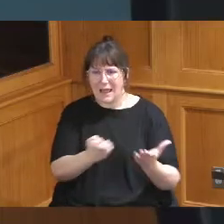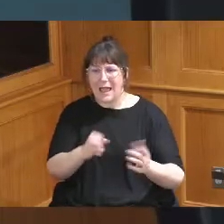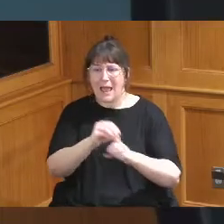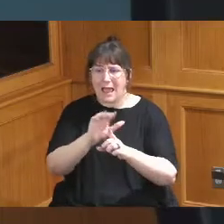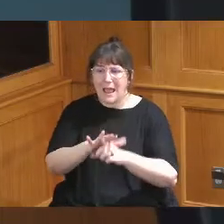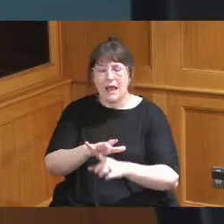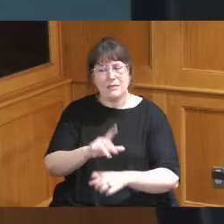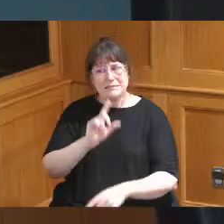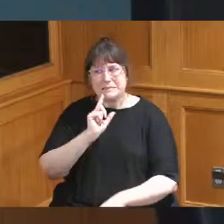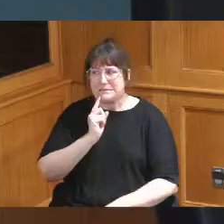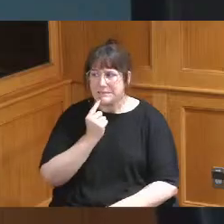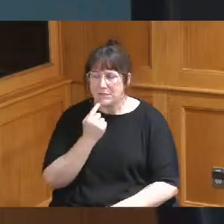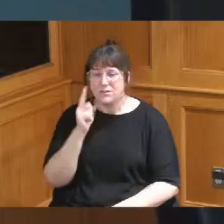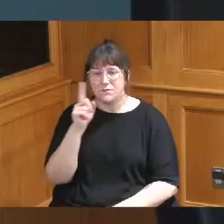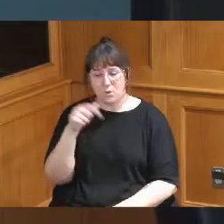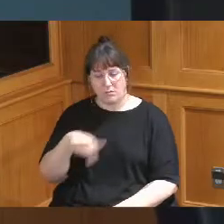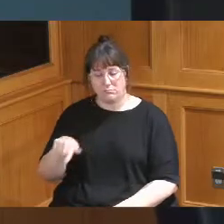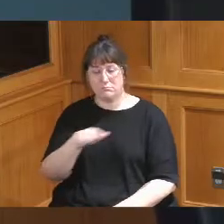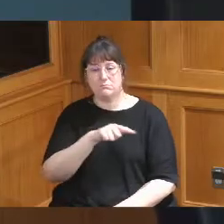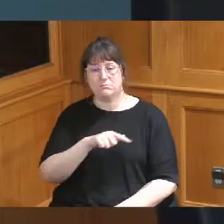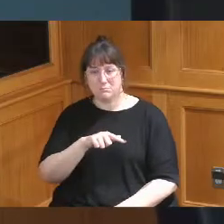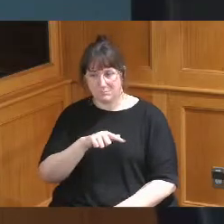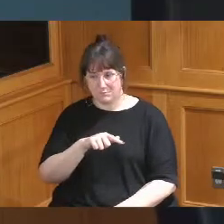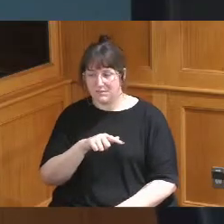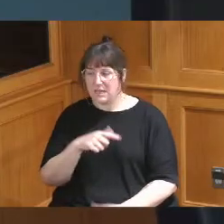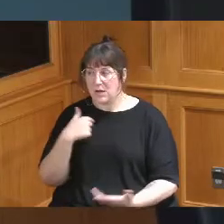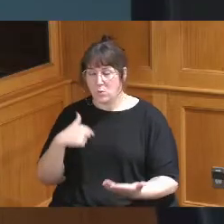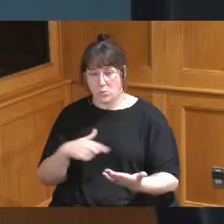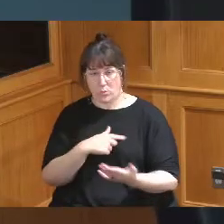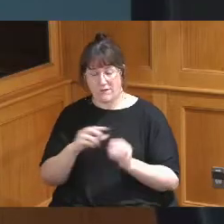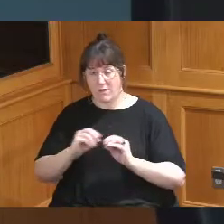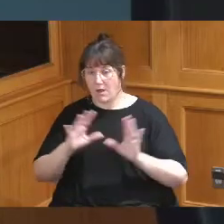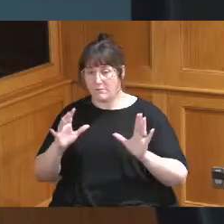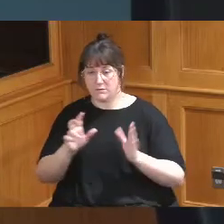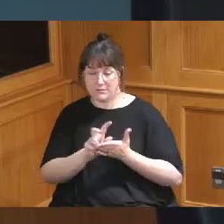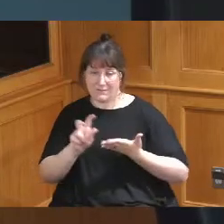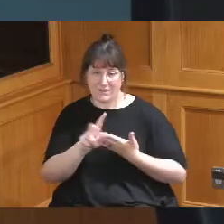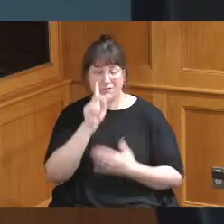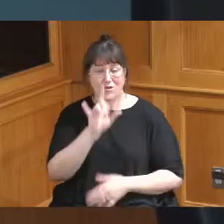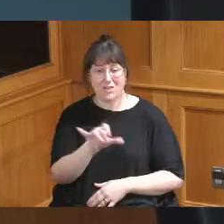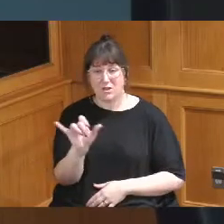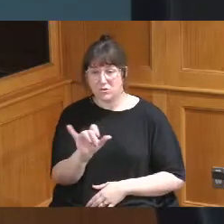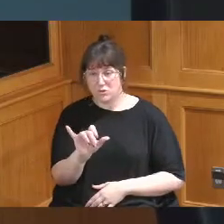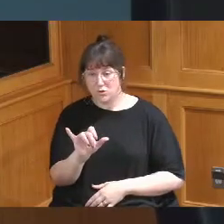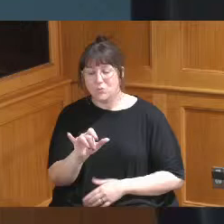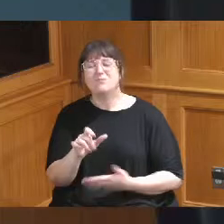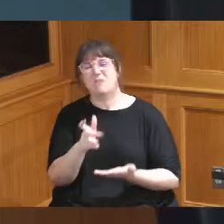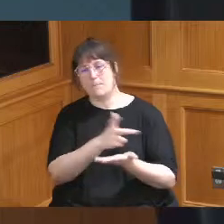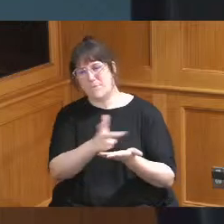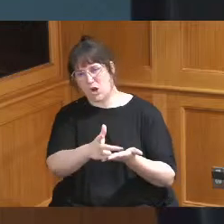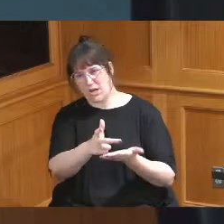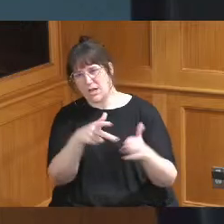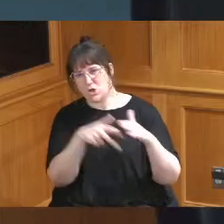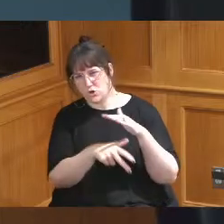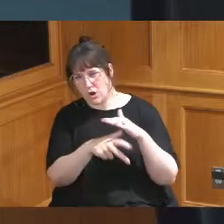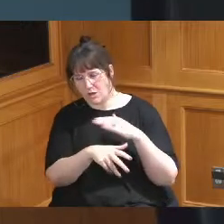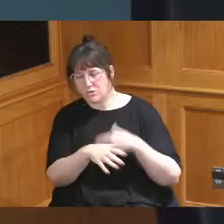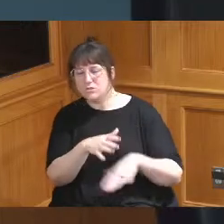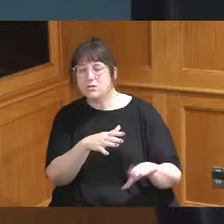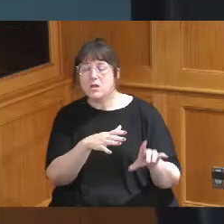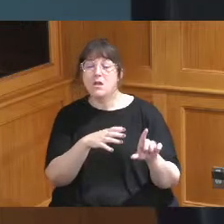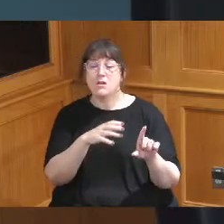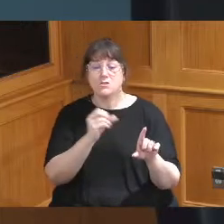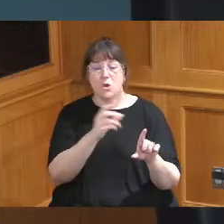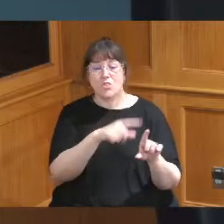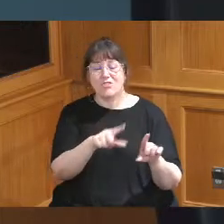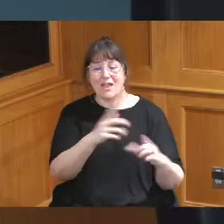substantial to this region. And we obviously have invested in that as well through our parking garage. And so they are grateful